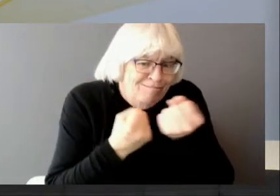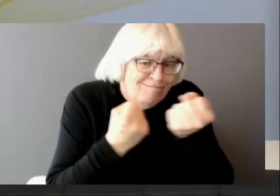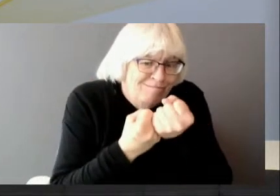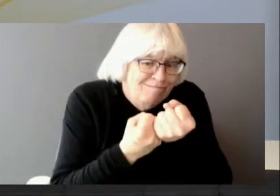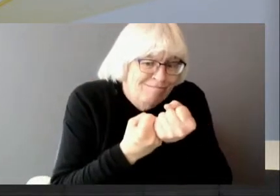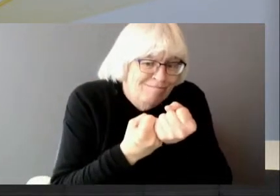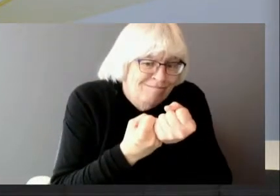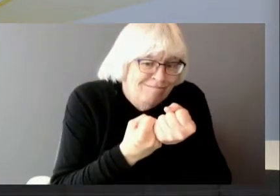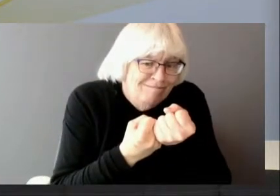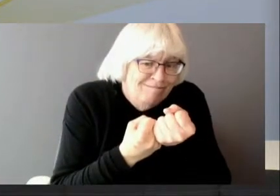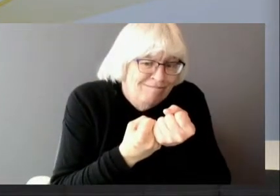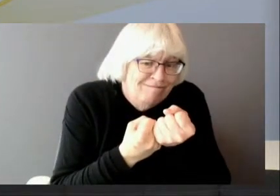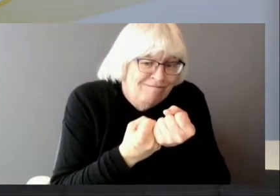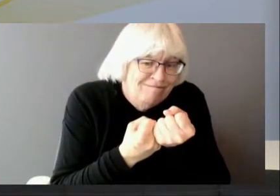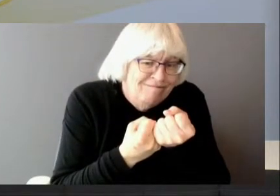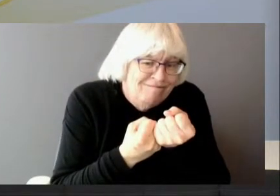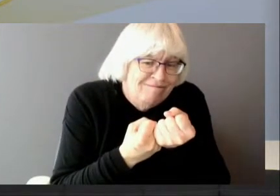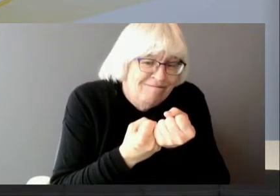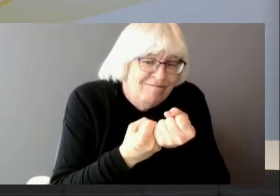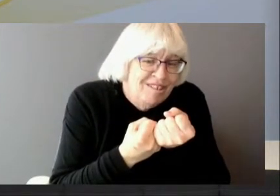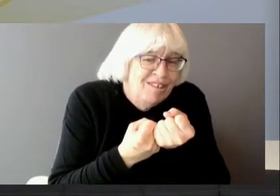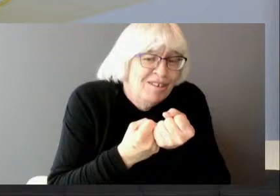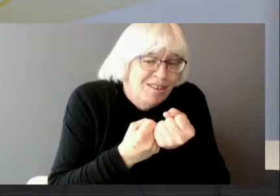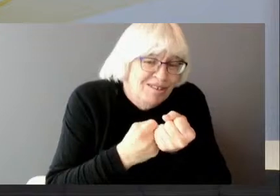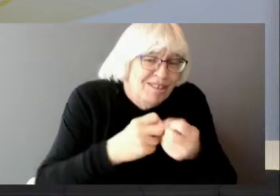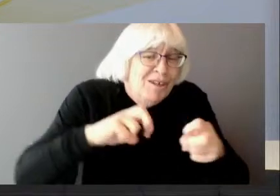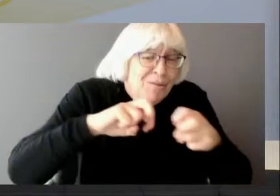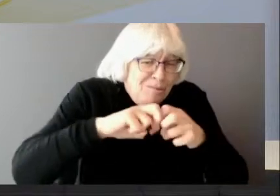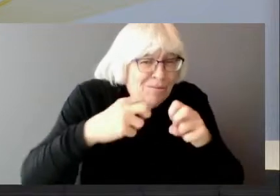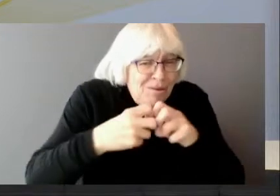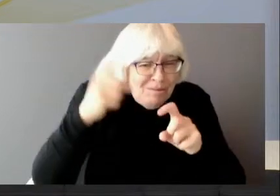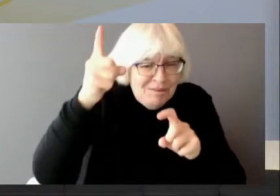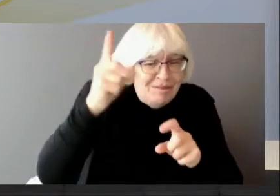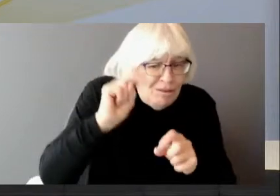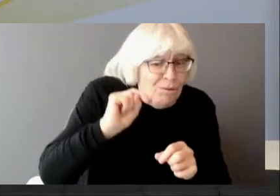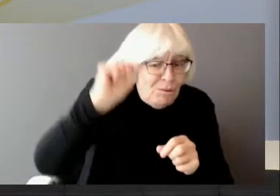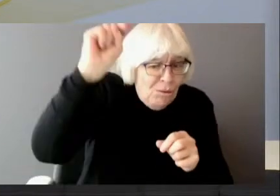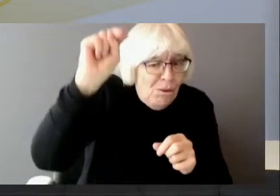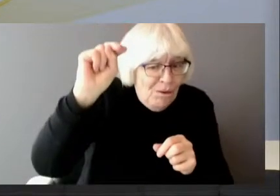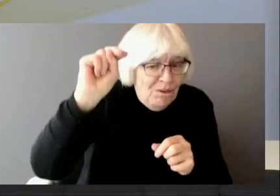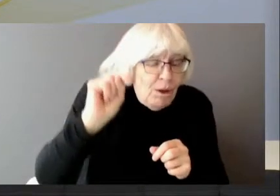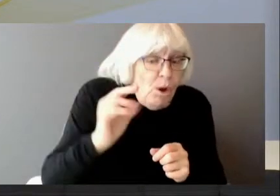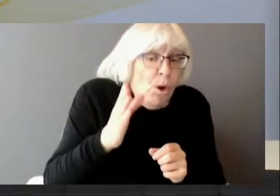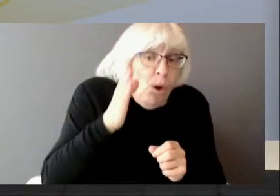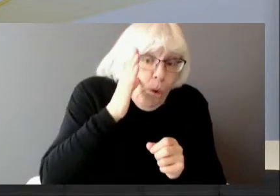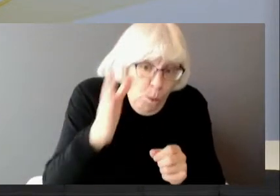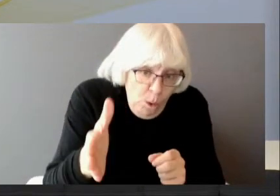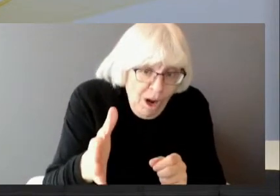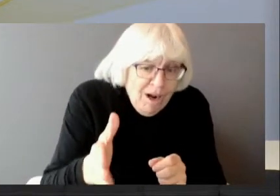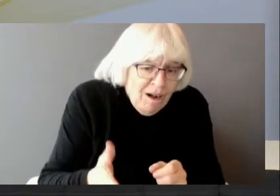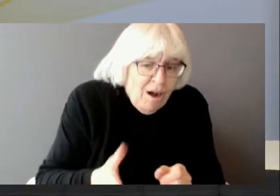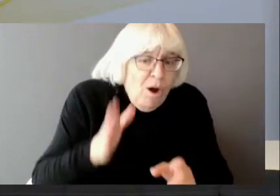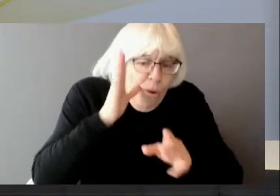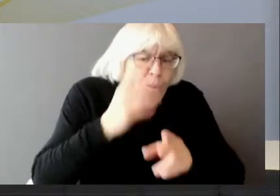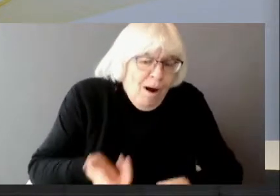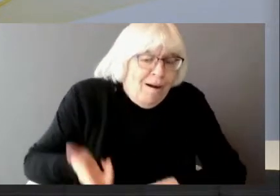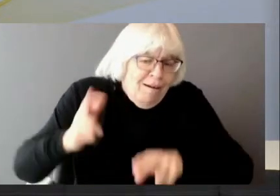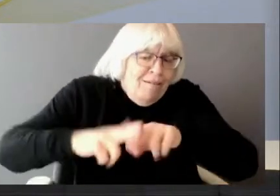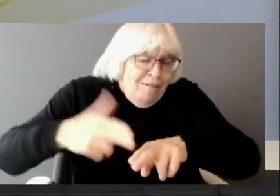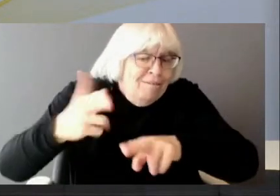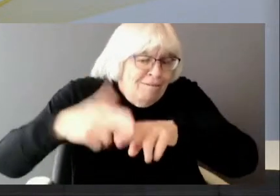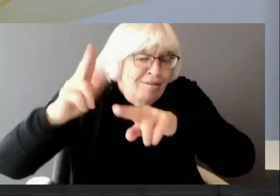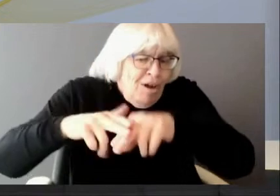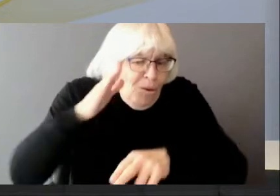the territories, we would actually get that amount back in the second quarter. So we